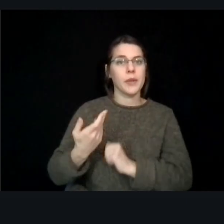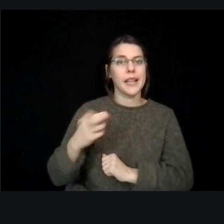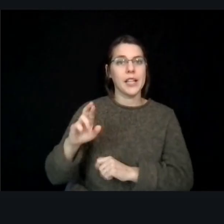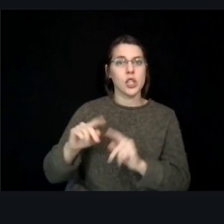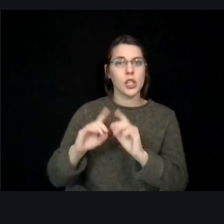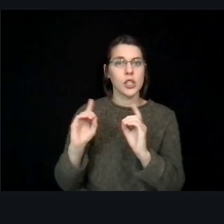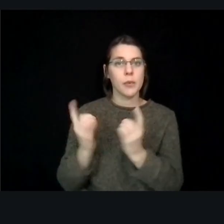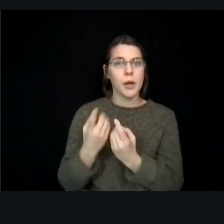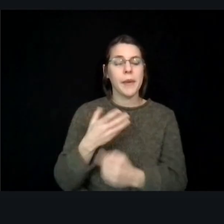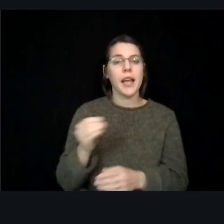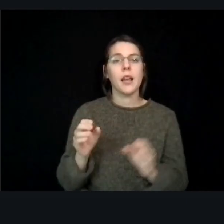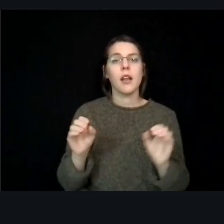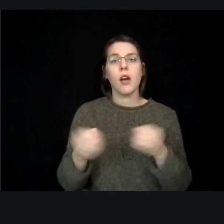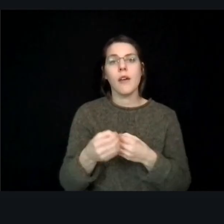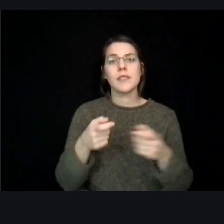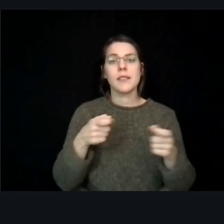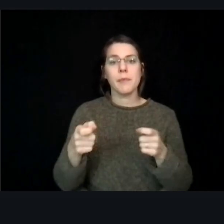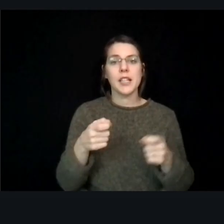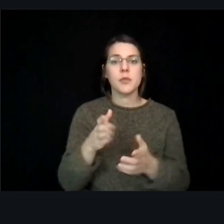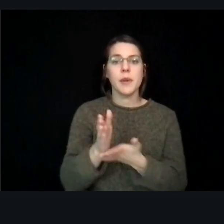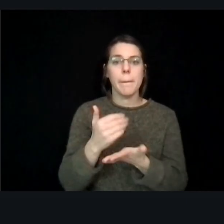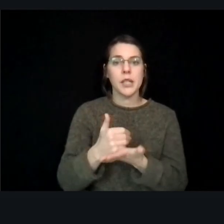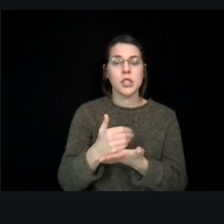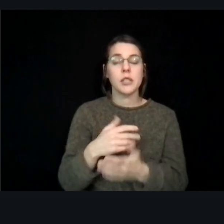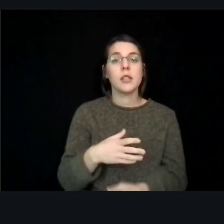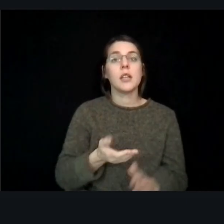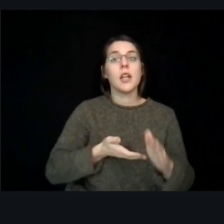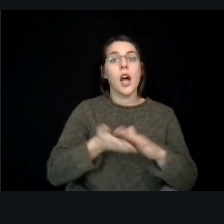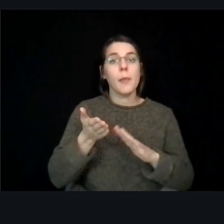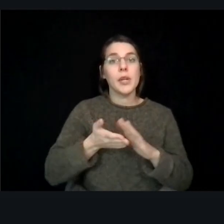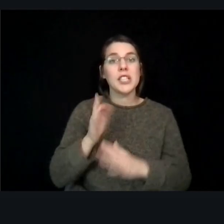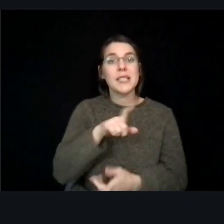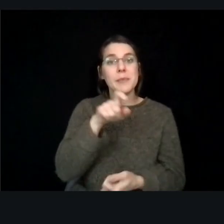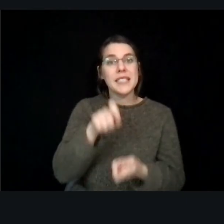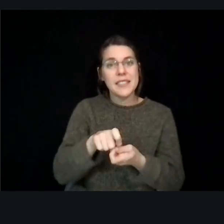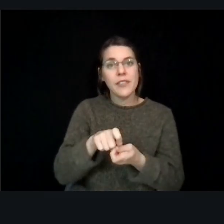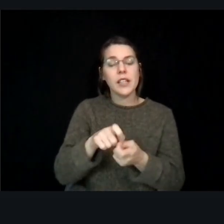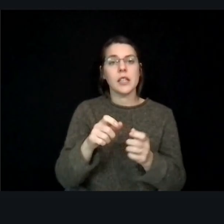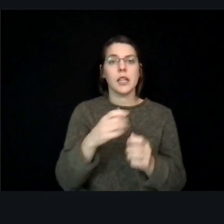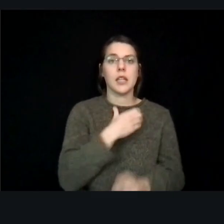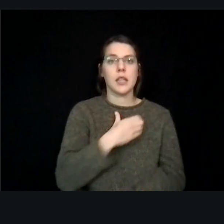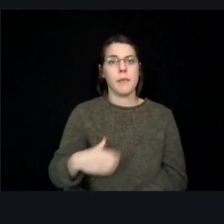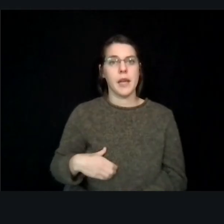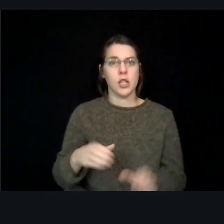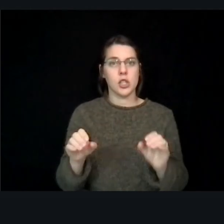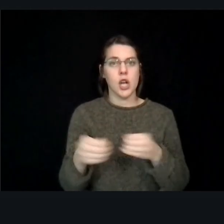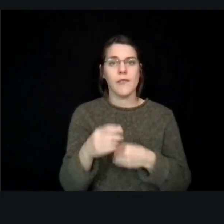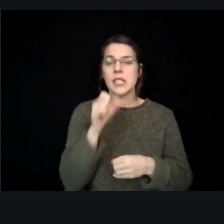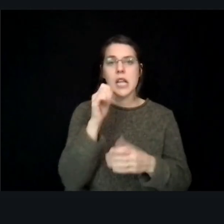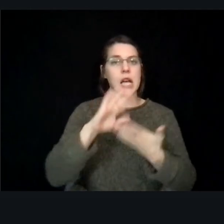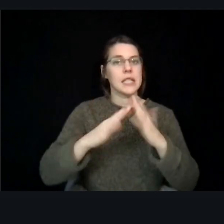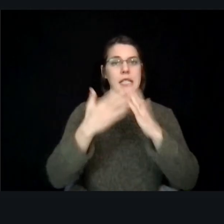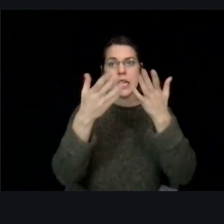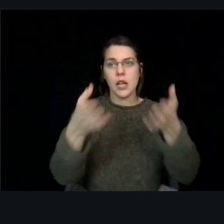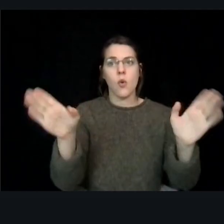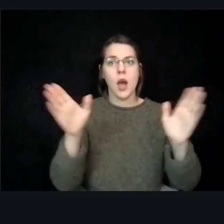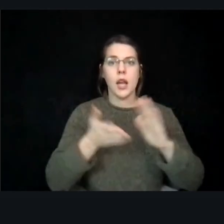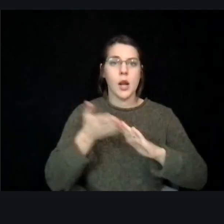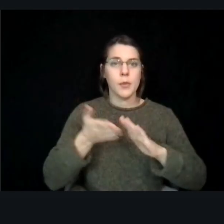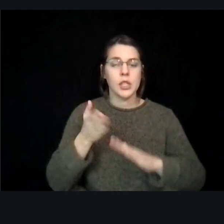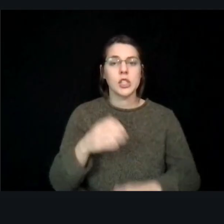of Management and Budgets, operations specific to the Mayor's Office, of course, not citywide operations. Several